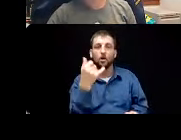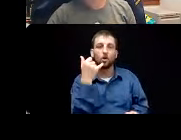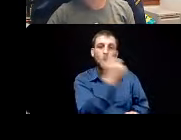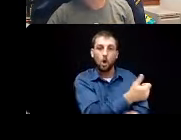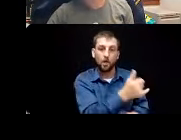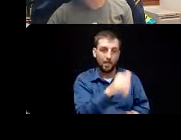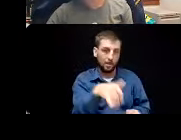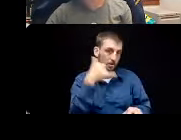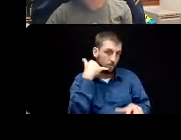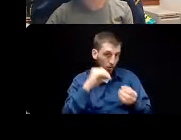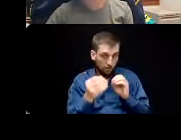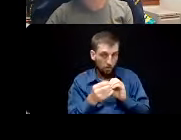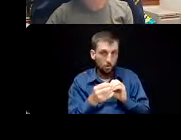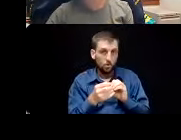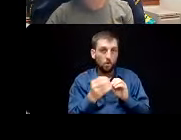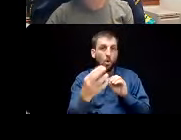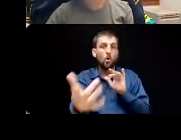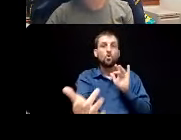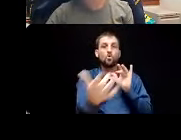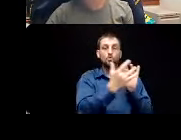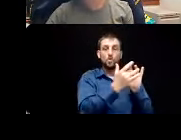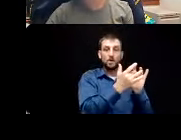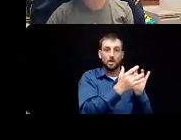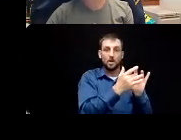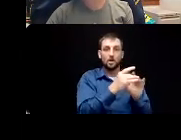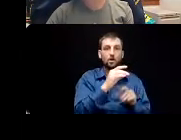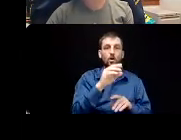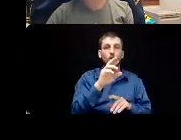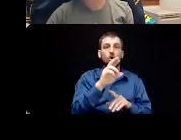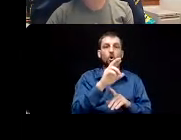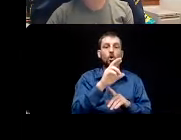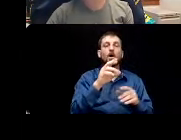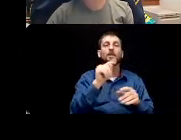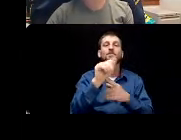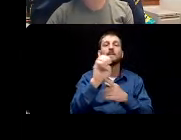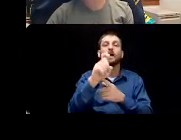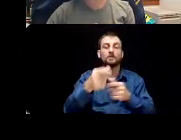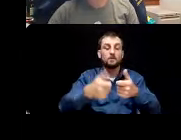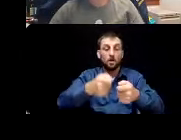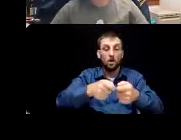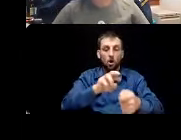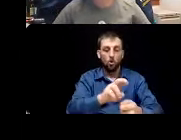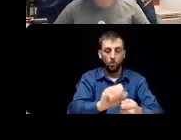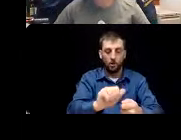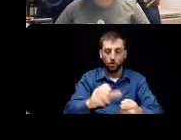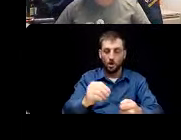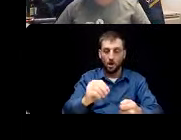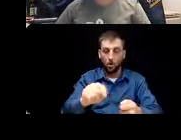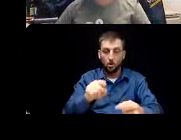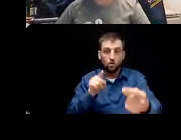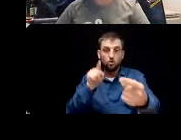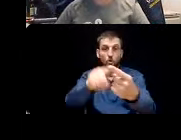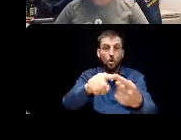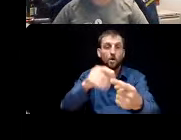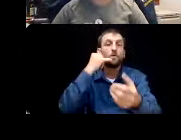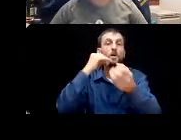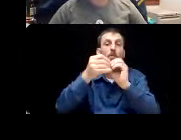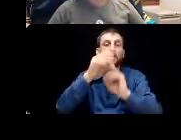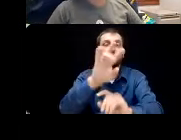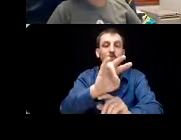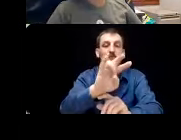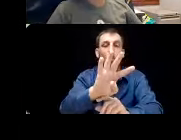or reach out and text reach out to this phone number 741-741, and you can be connected